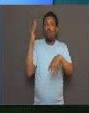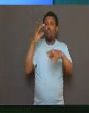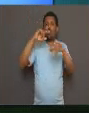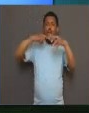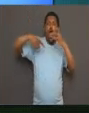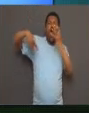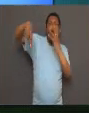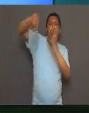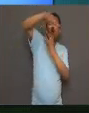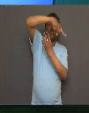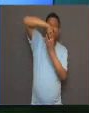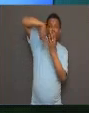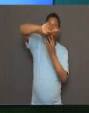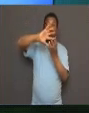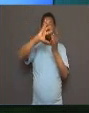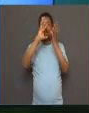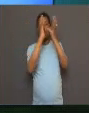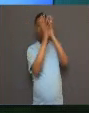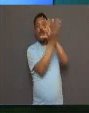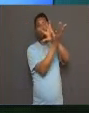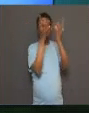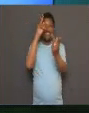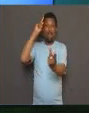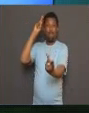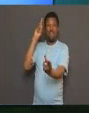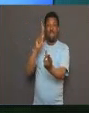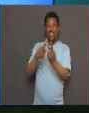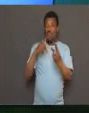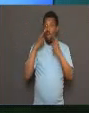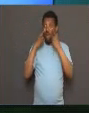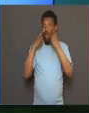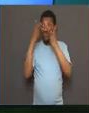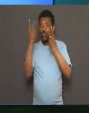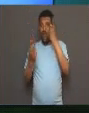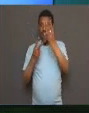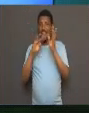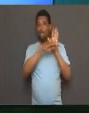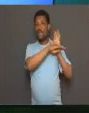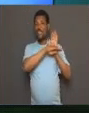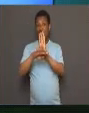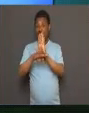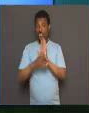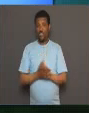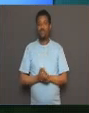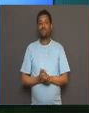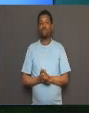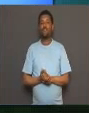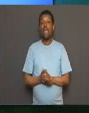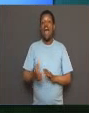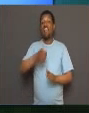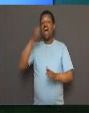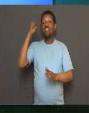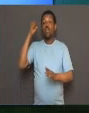round, so a globe is a perfect visual representation.